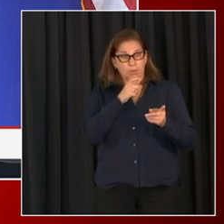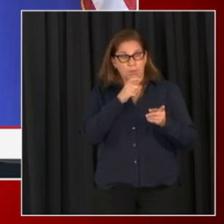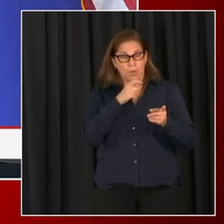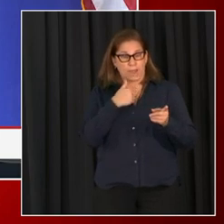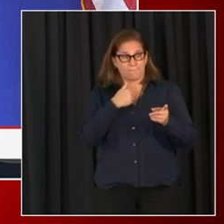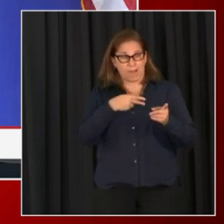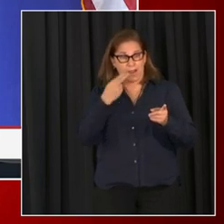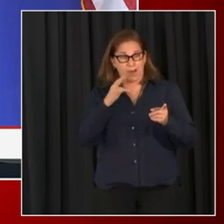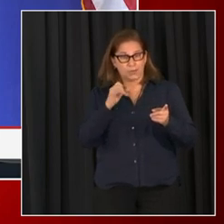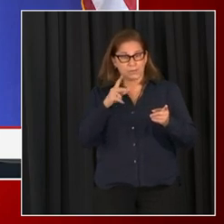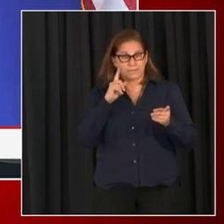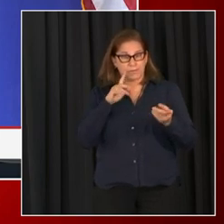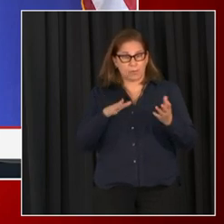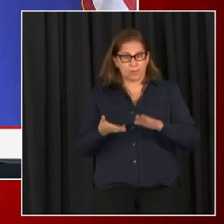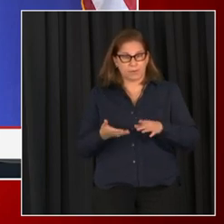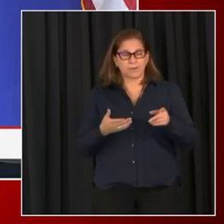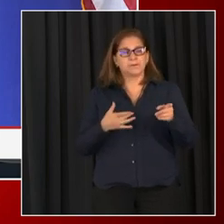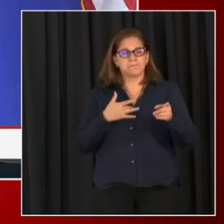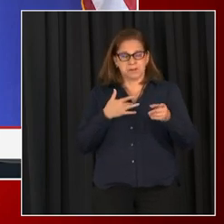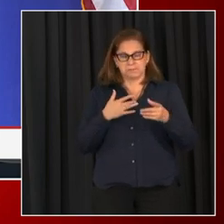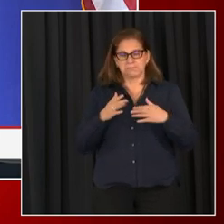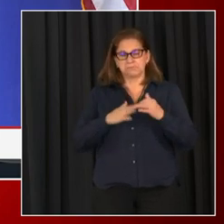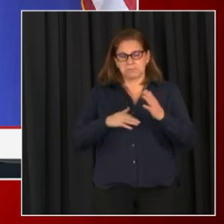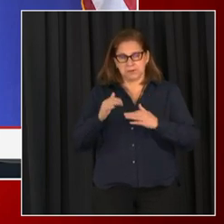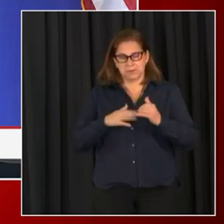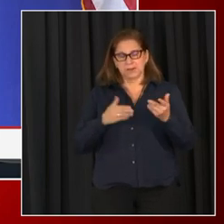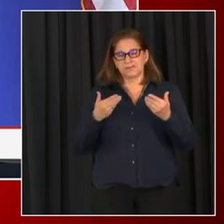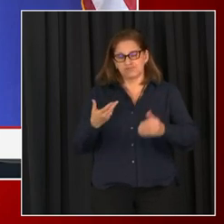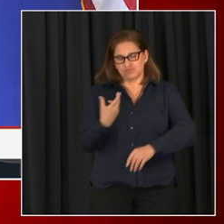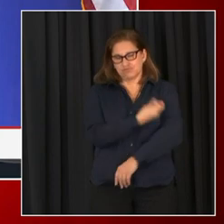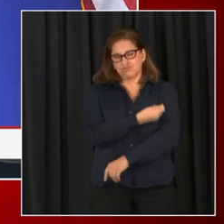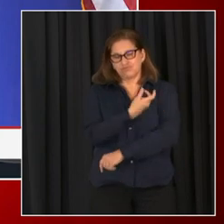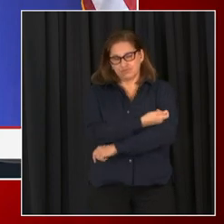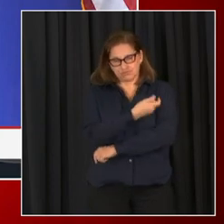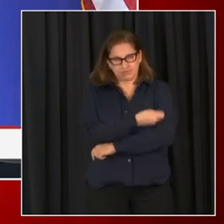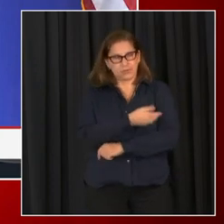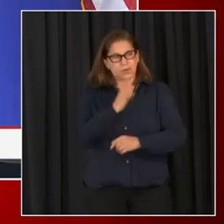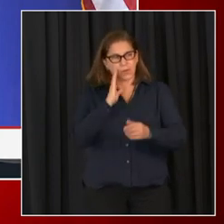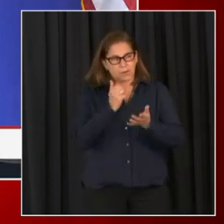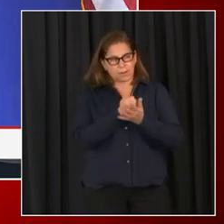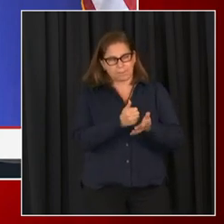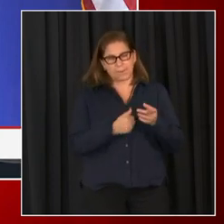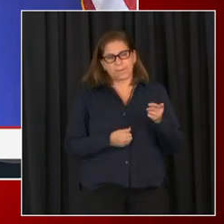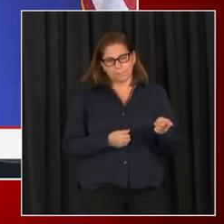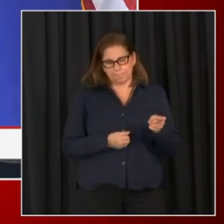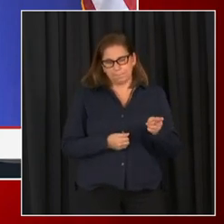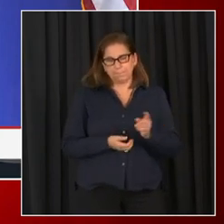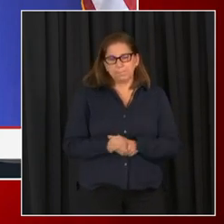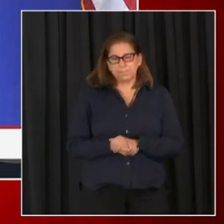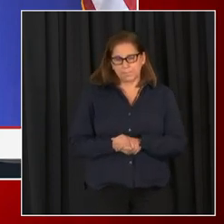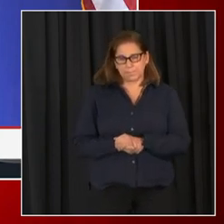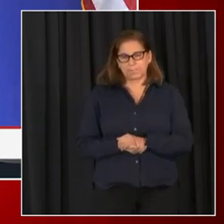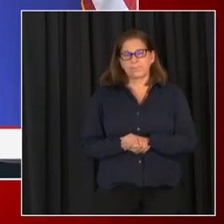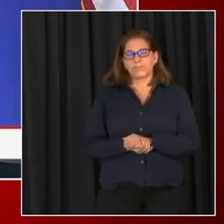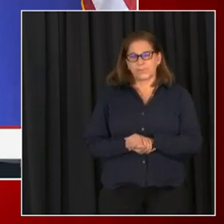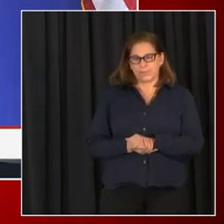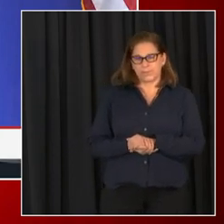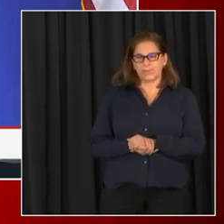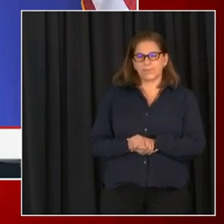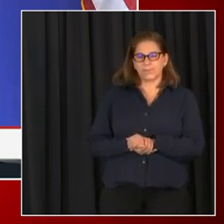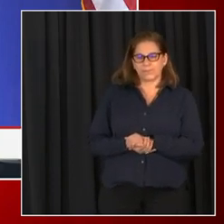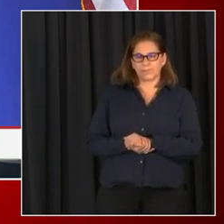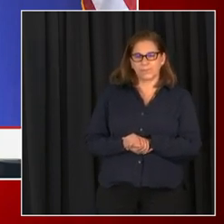of the vaccine available, and this is not specific to the district, right? This is specific to vaccine allocation across the